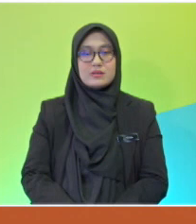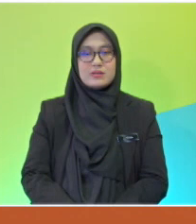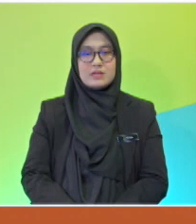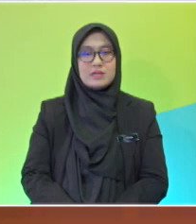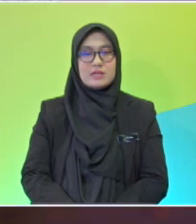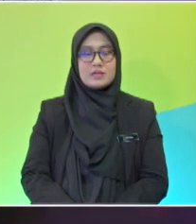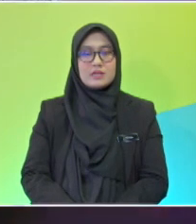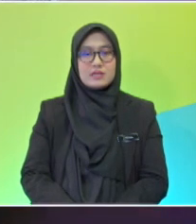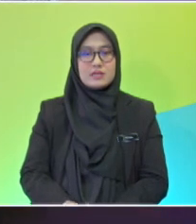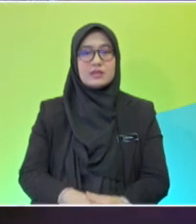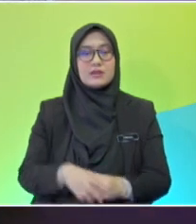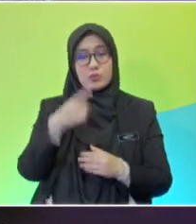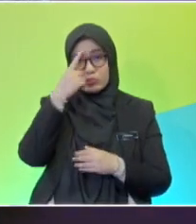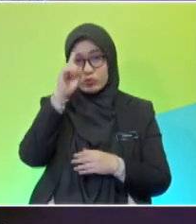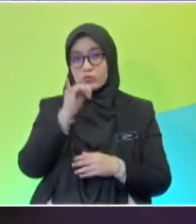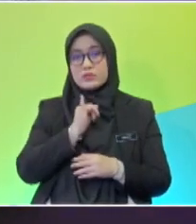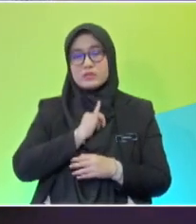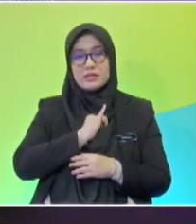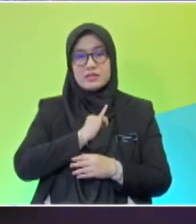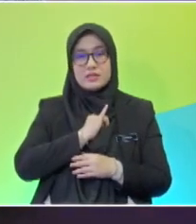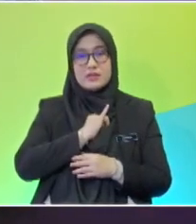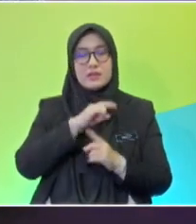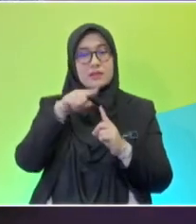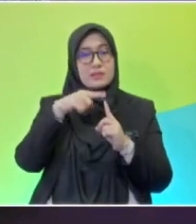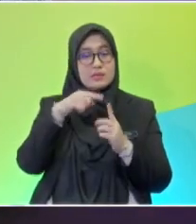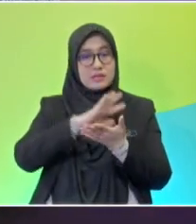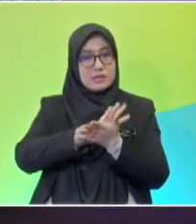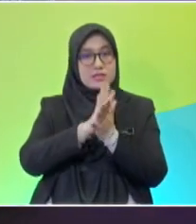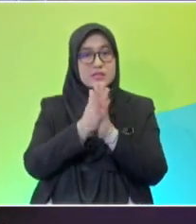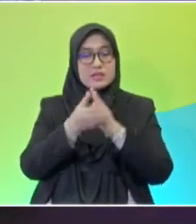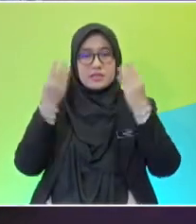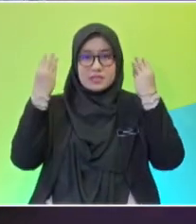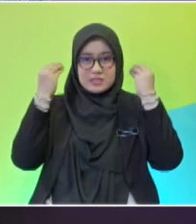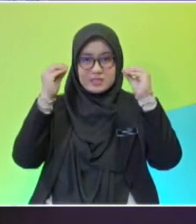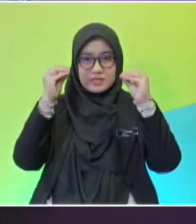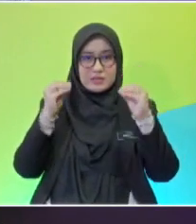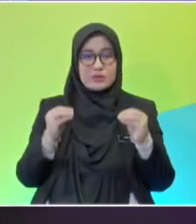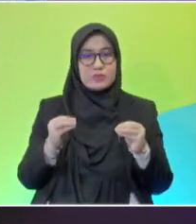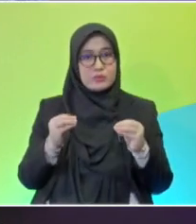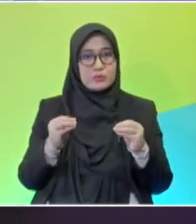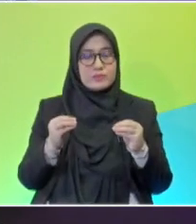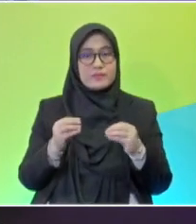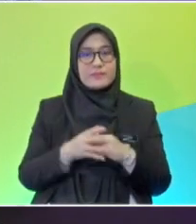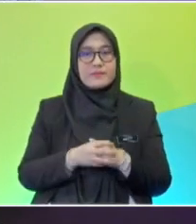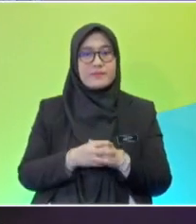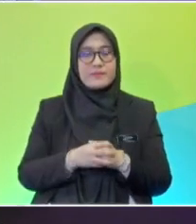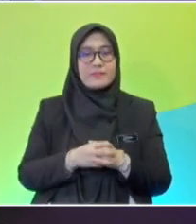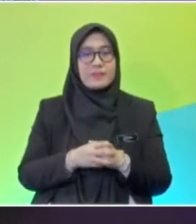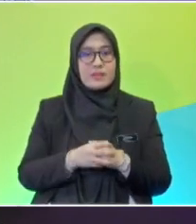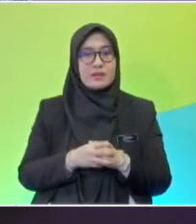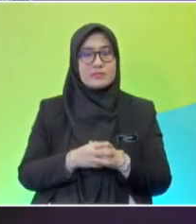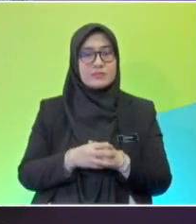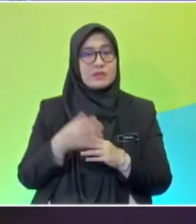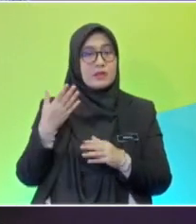this is for me, after being a teacher for more than 20 years, it's like a godsend, because before